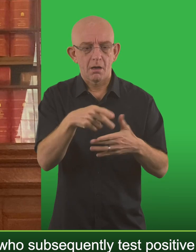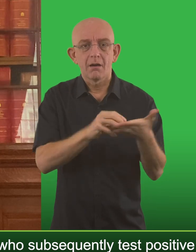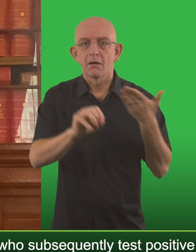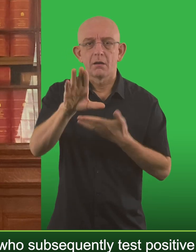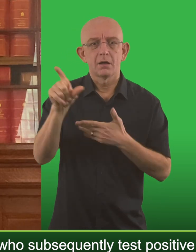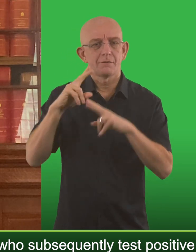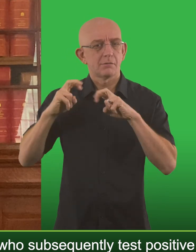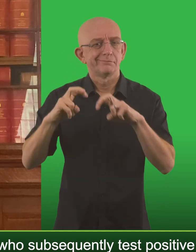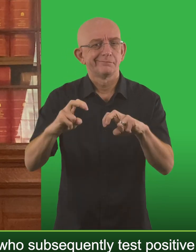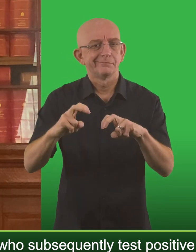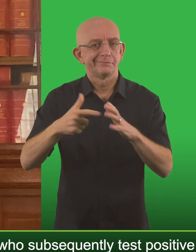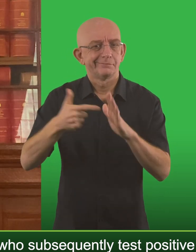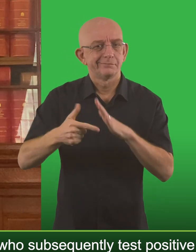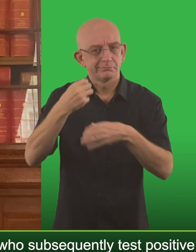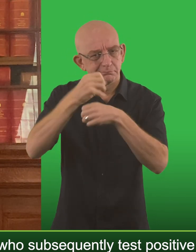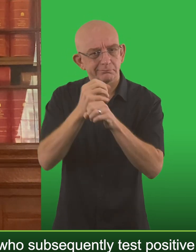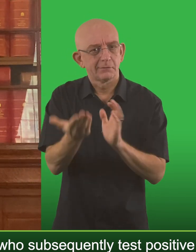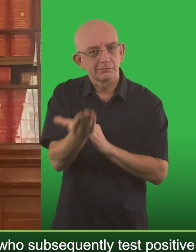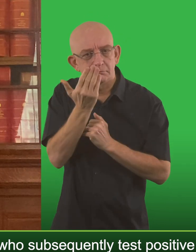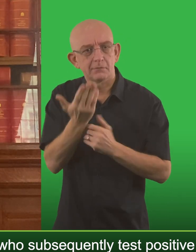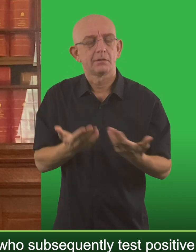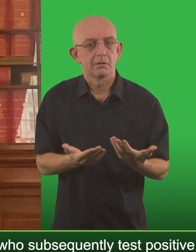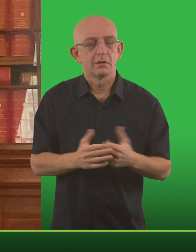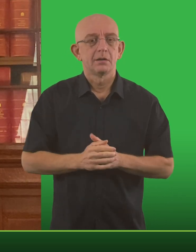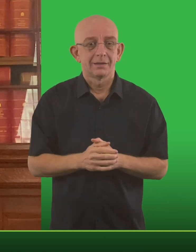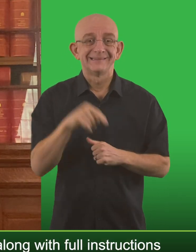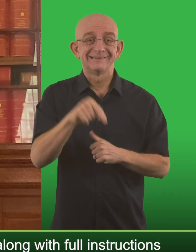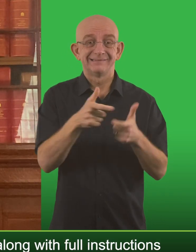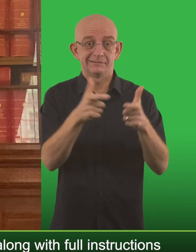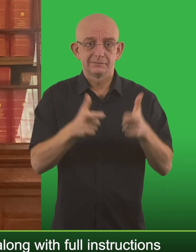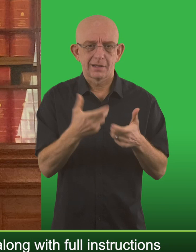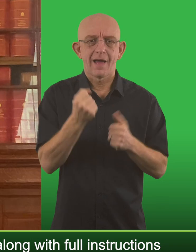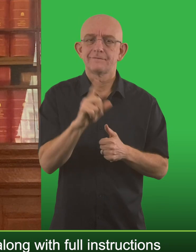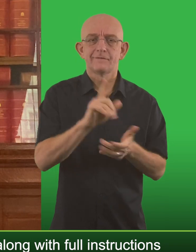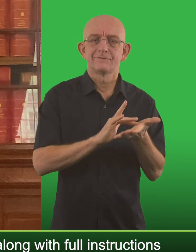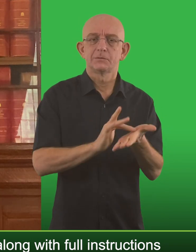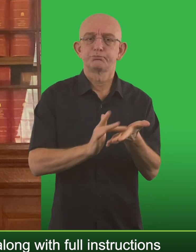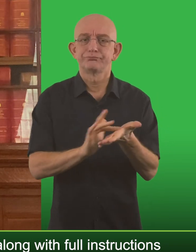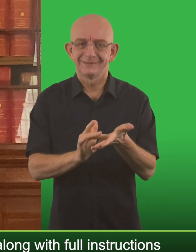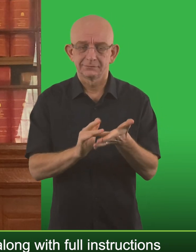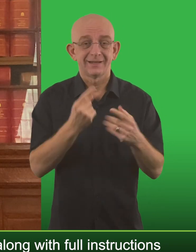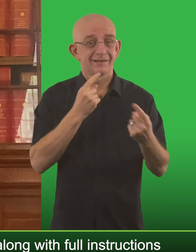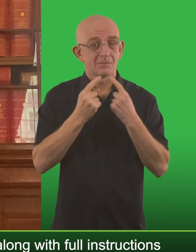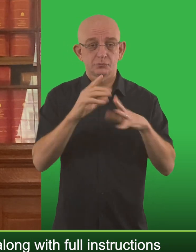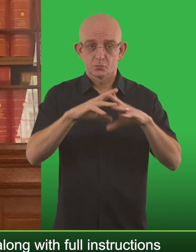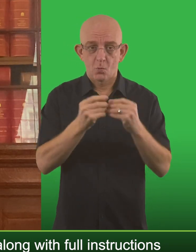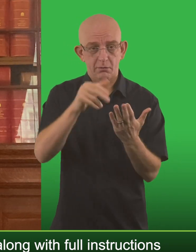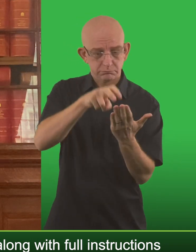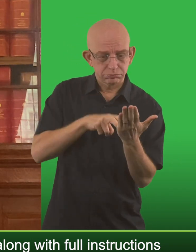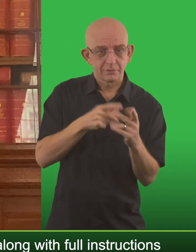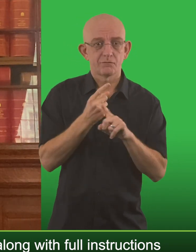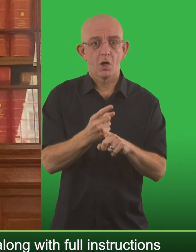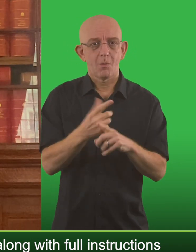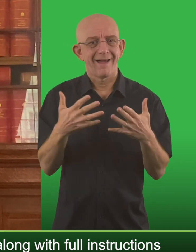posted an antibody test to use at home and return for analysis. The test kits will contain finger prick tests along with